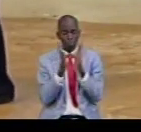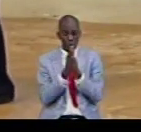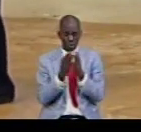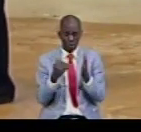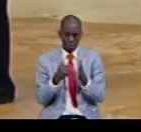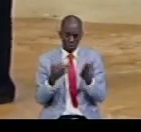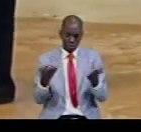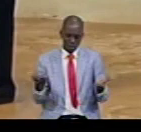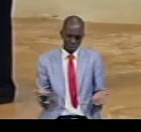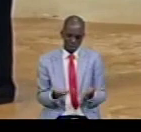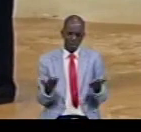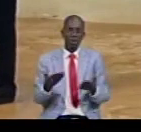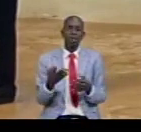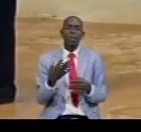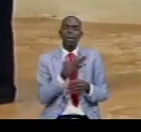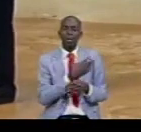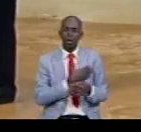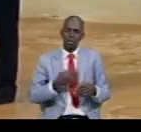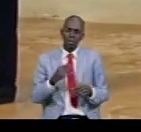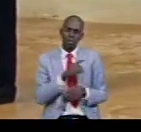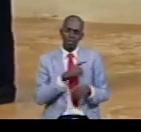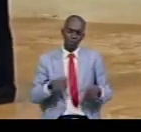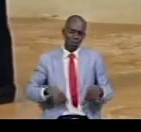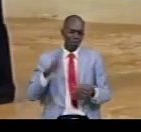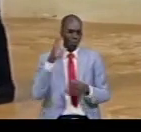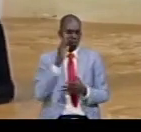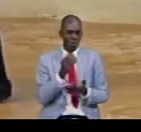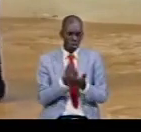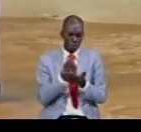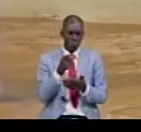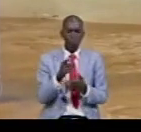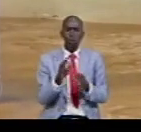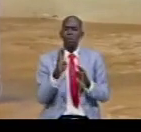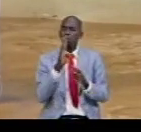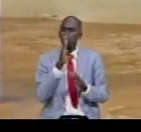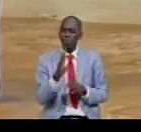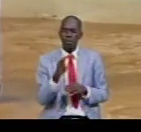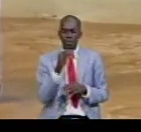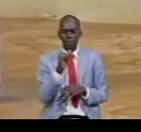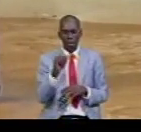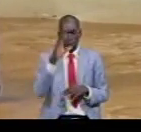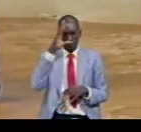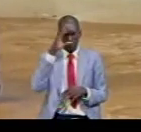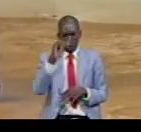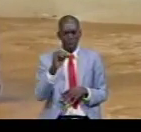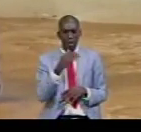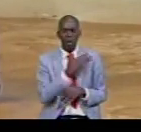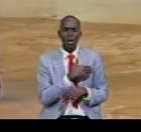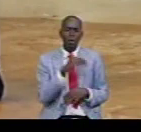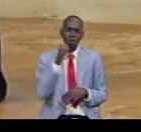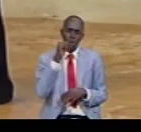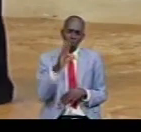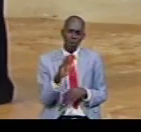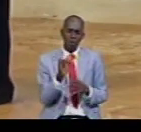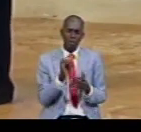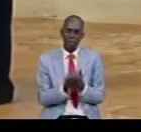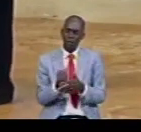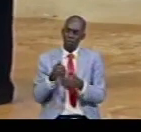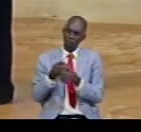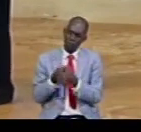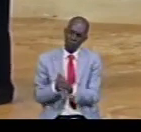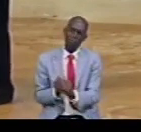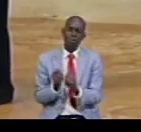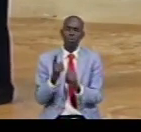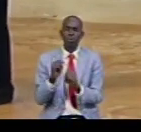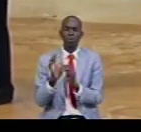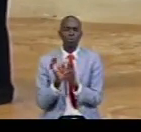the scripture. Man of the book, woman of the book, church of the book. Stand on that word. Stand on that word. And what has the